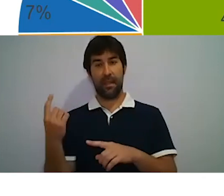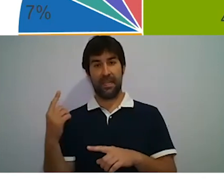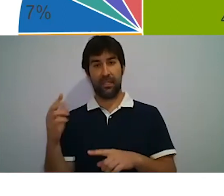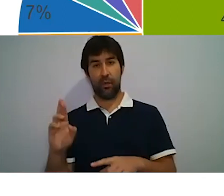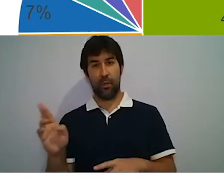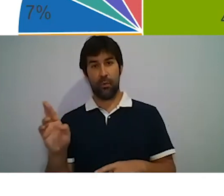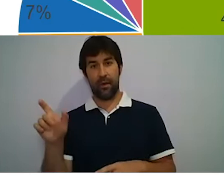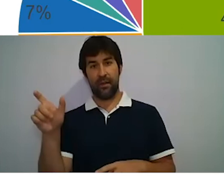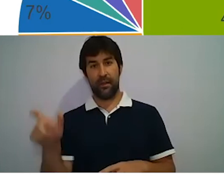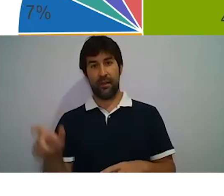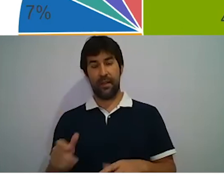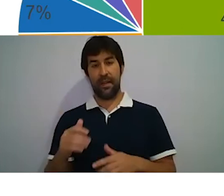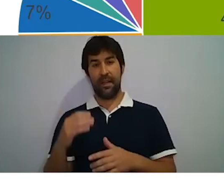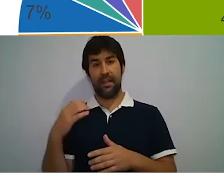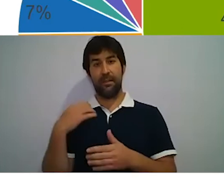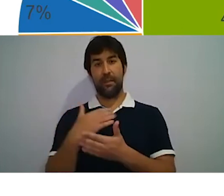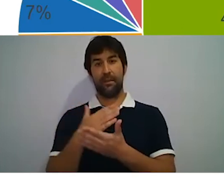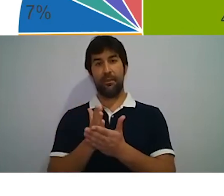Maybe not.